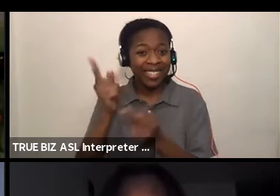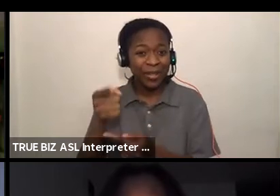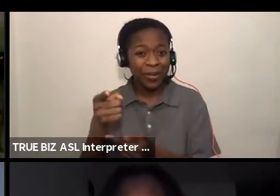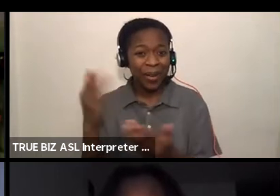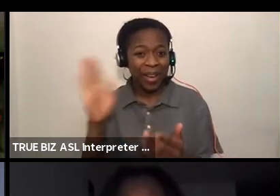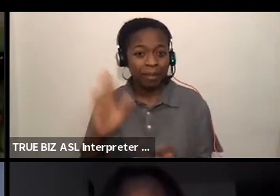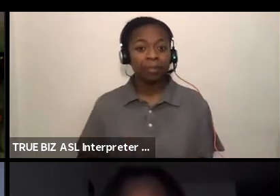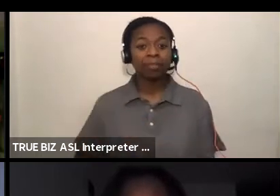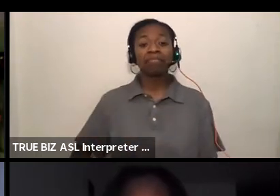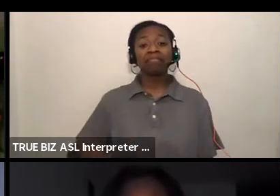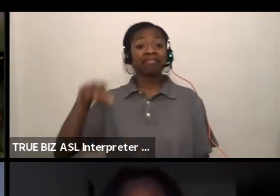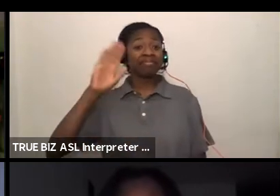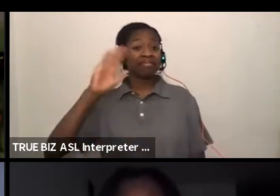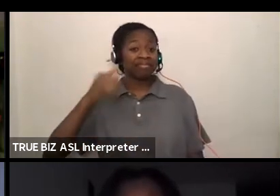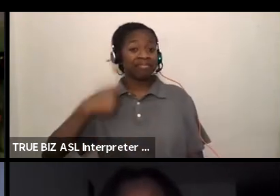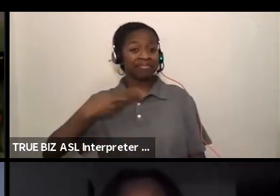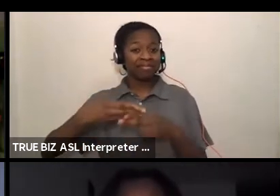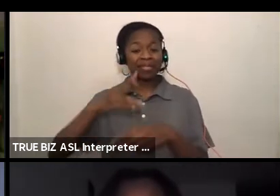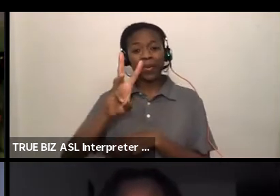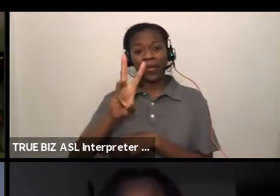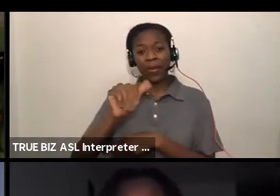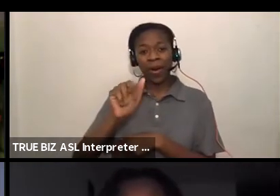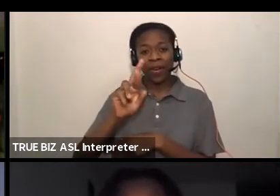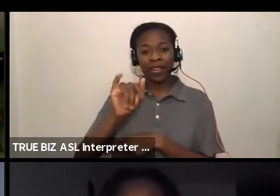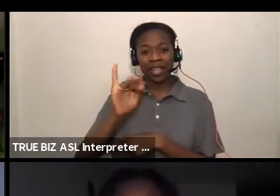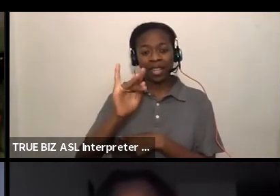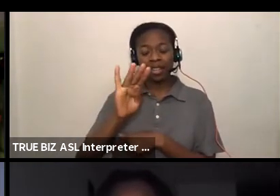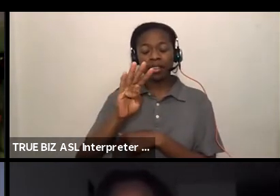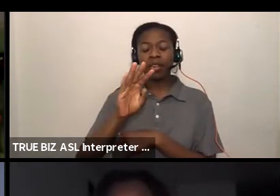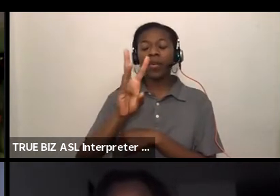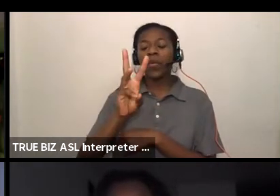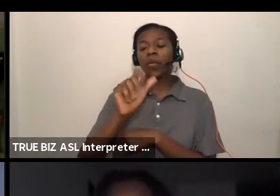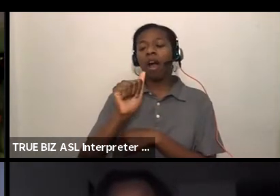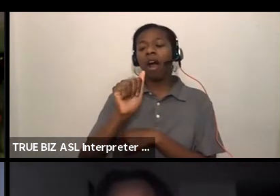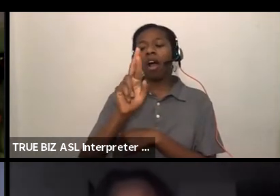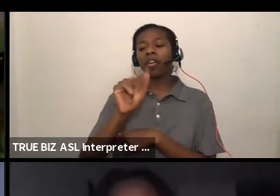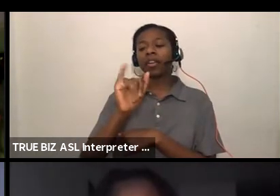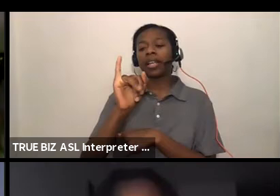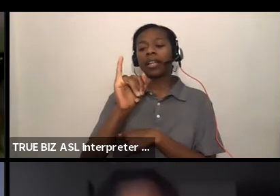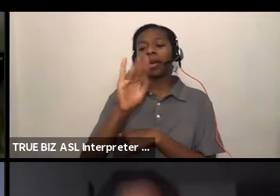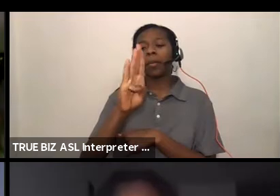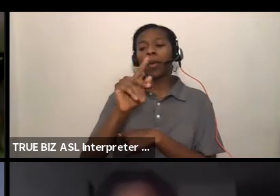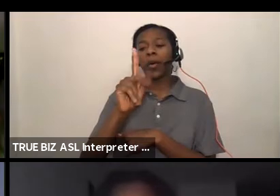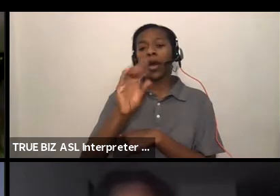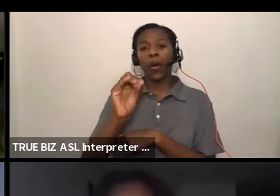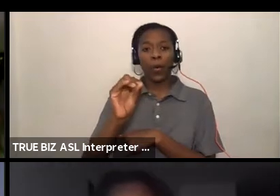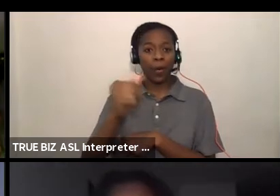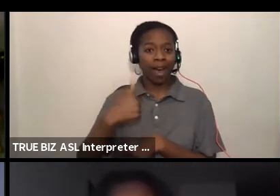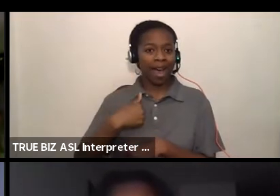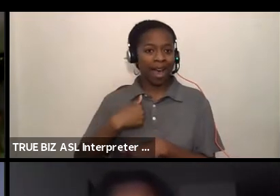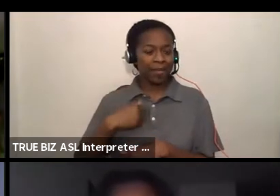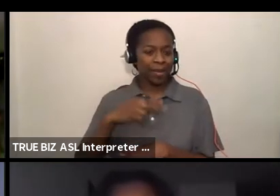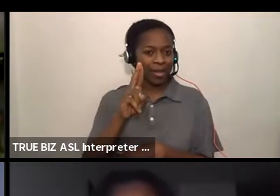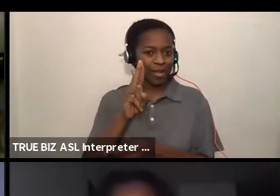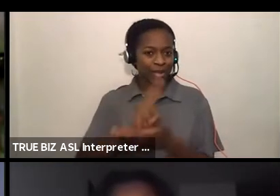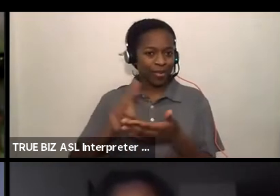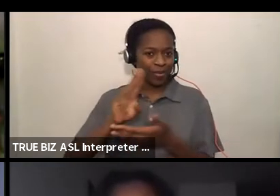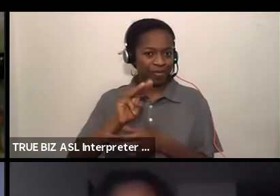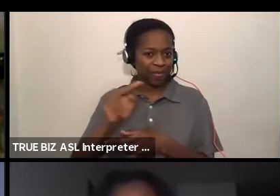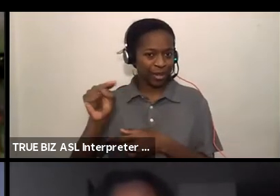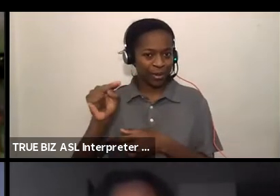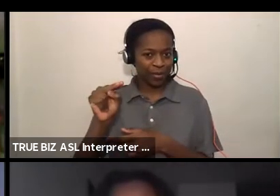everyone. My name is Wariboko. I am a third-year student at the University of Minnesota Guthrie program studying acting.